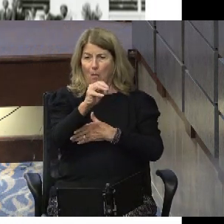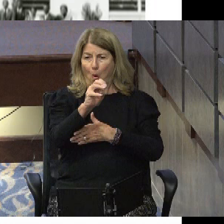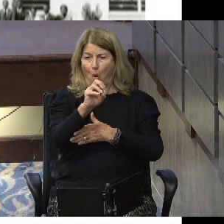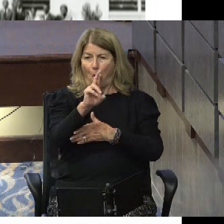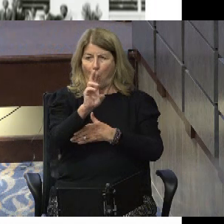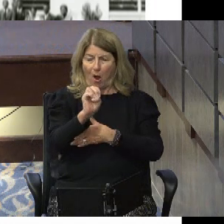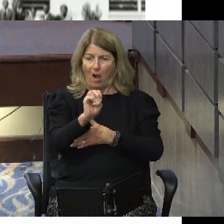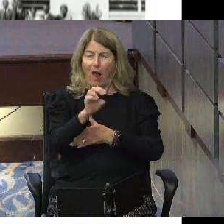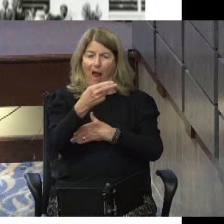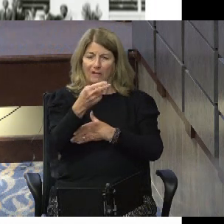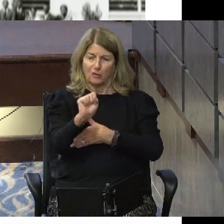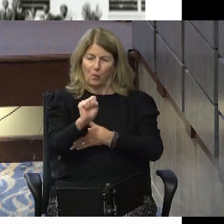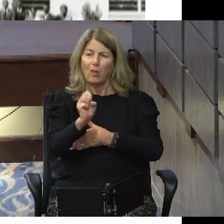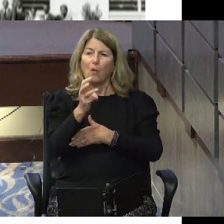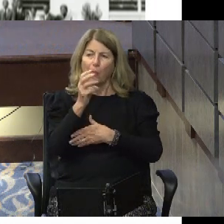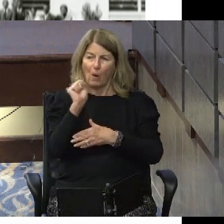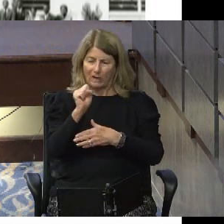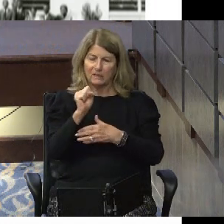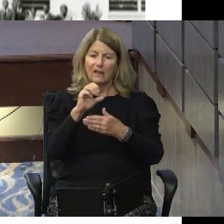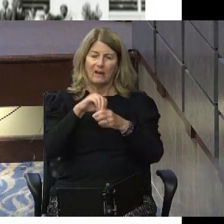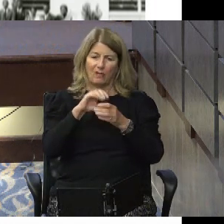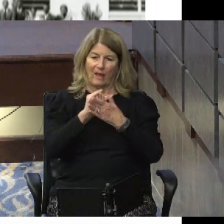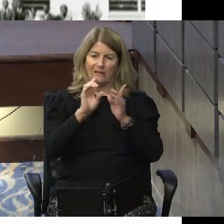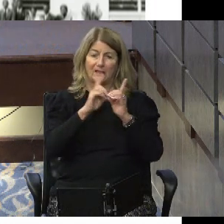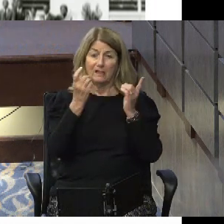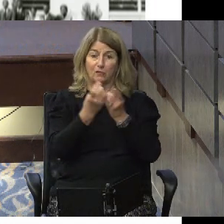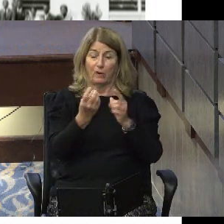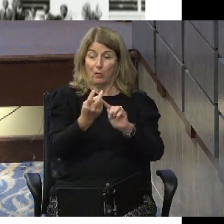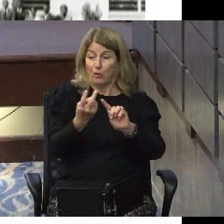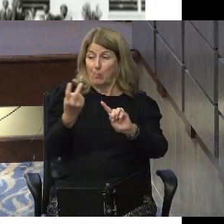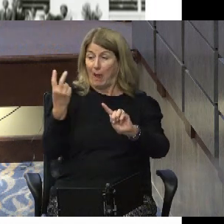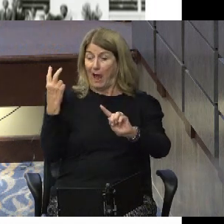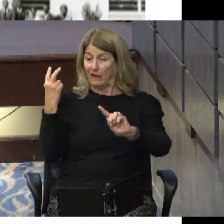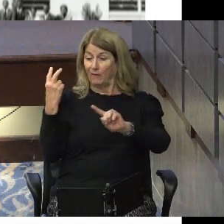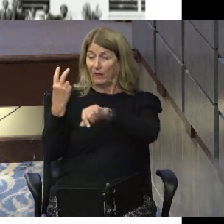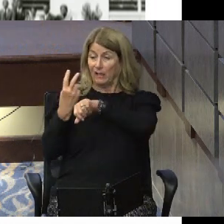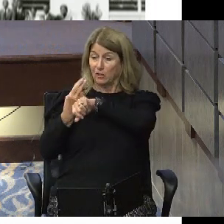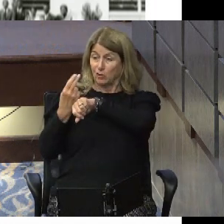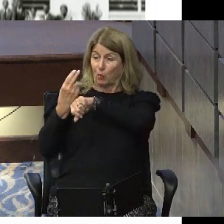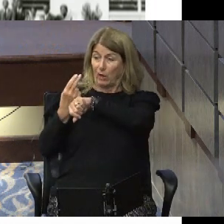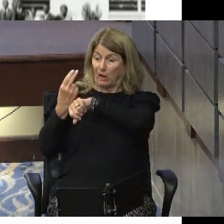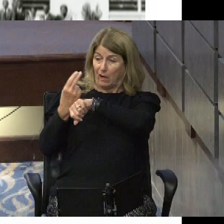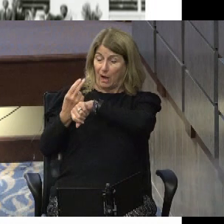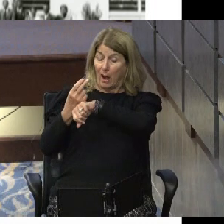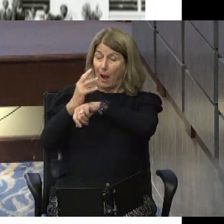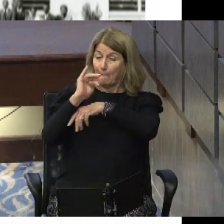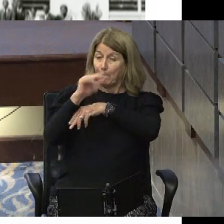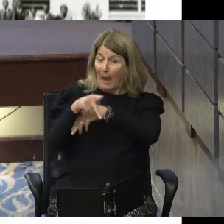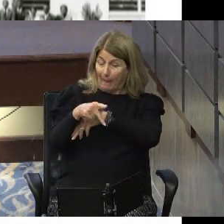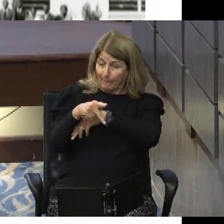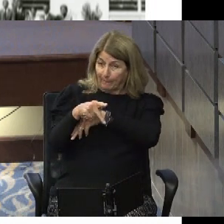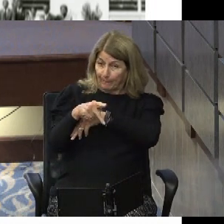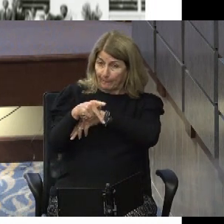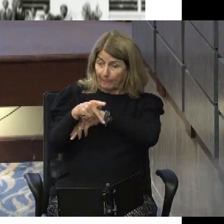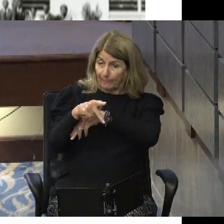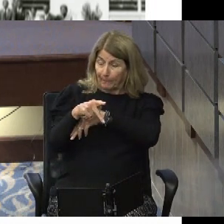this district. Looking back at the historic maps in the Texas